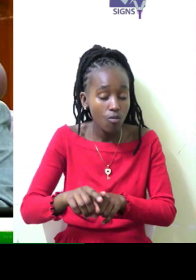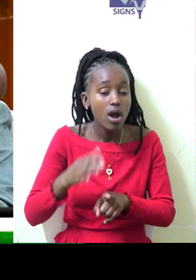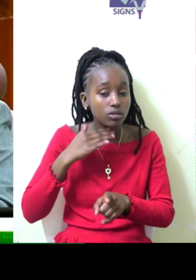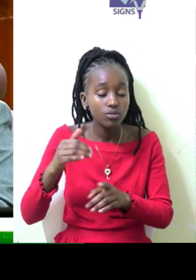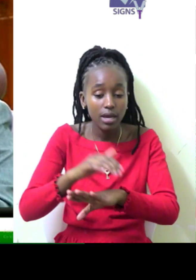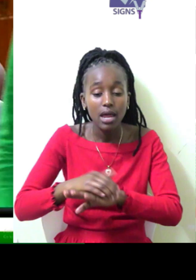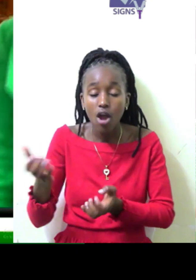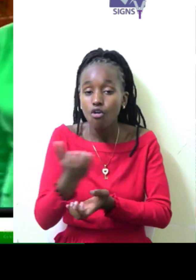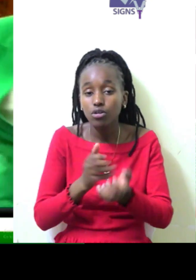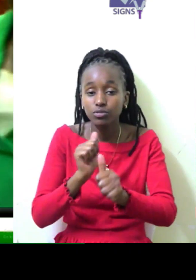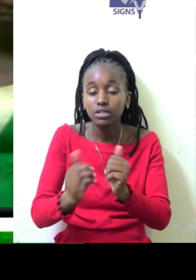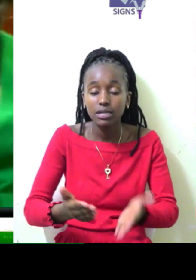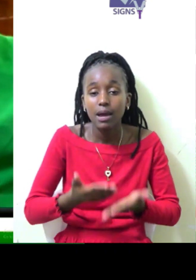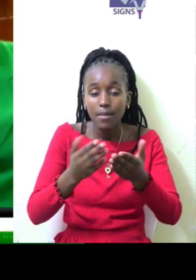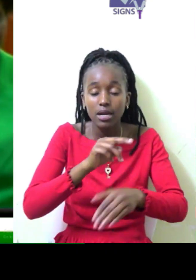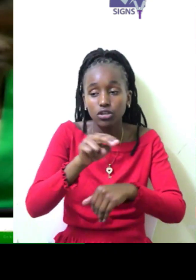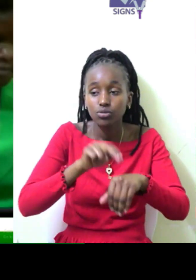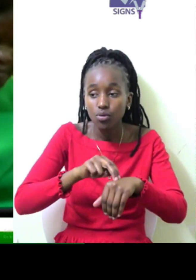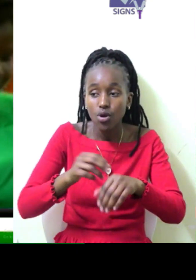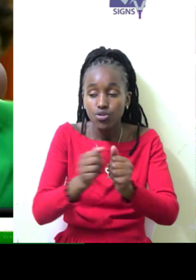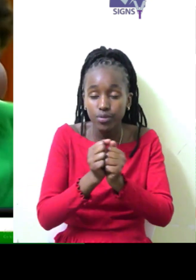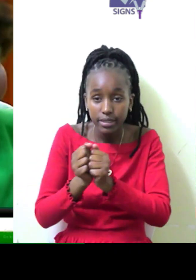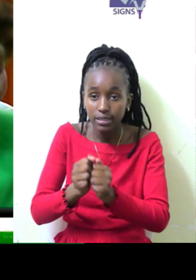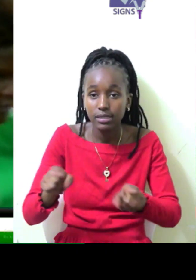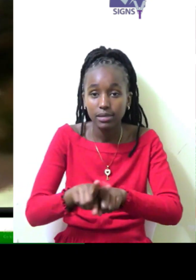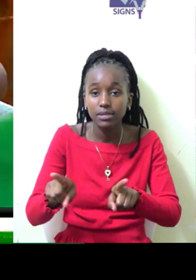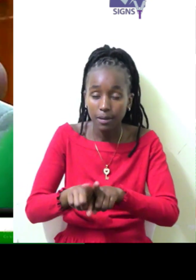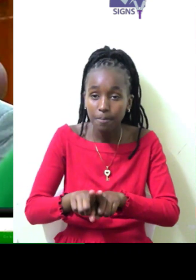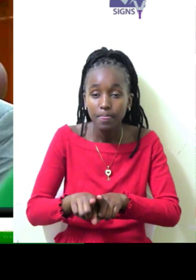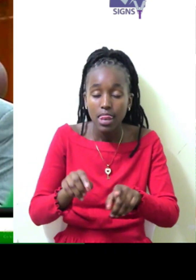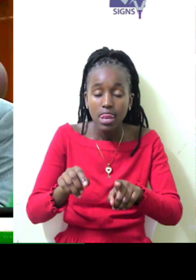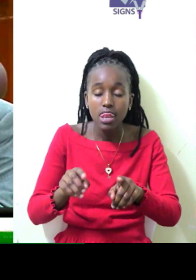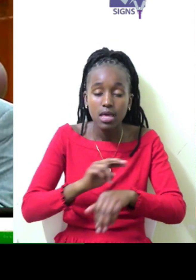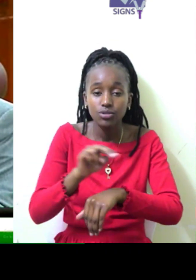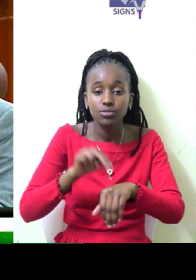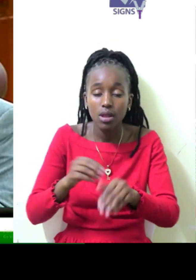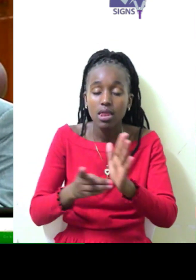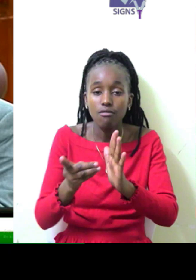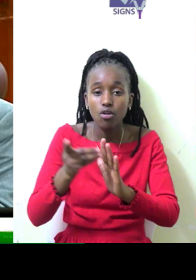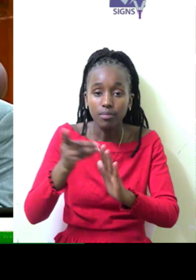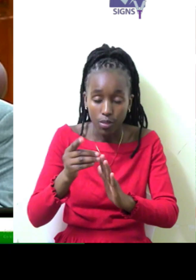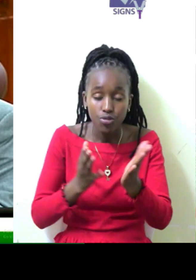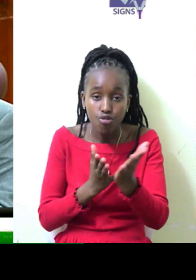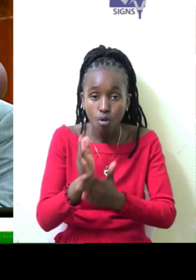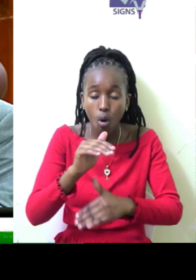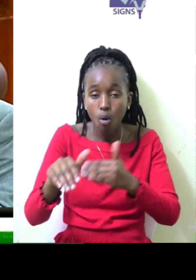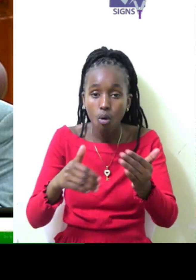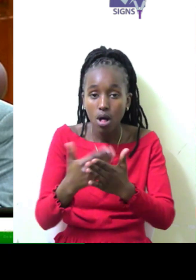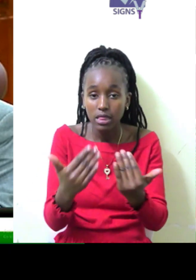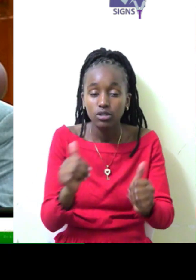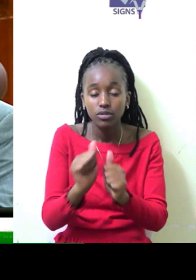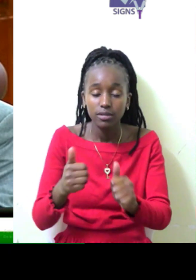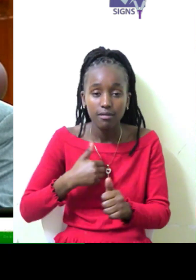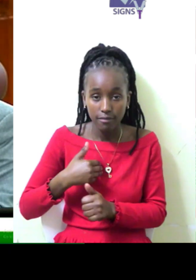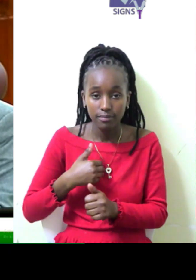unity, and also national development by pooling our resources. I am a son of a veteran